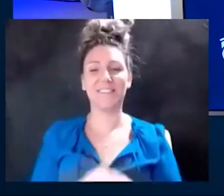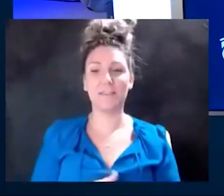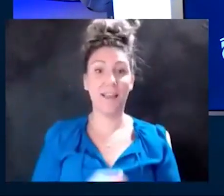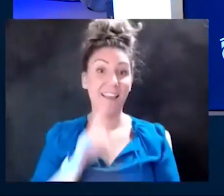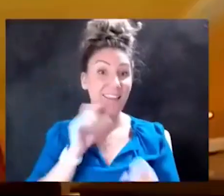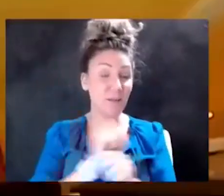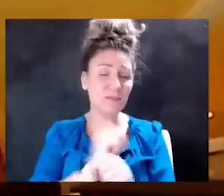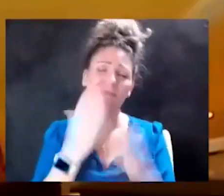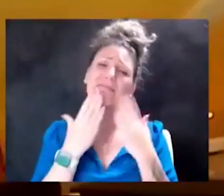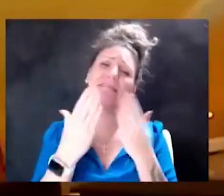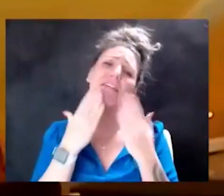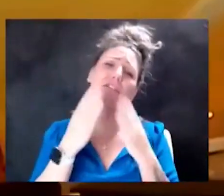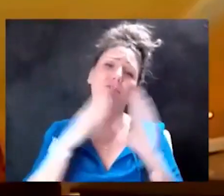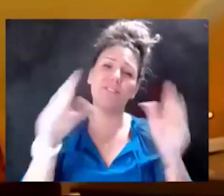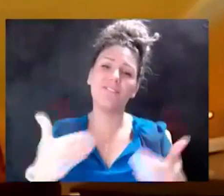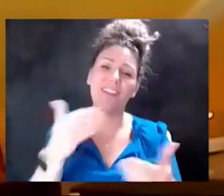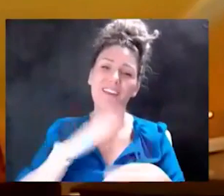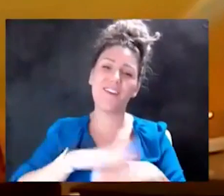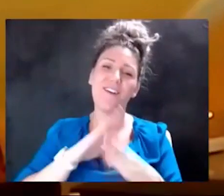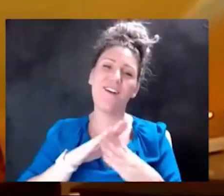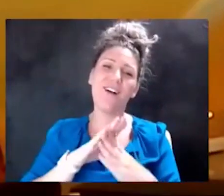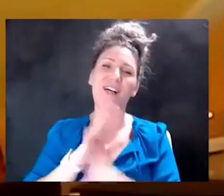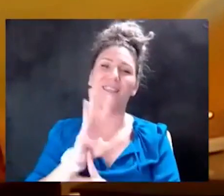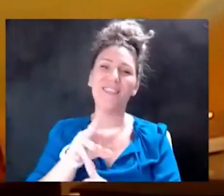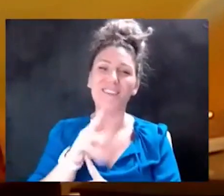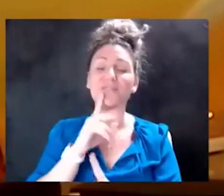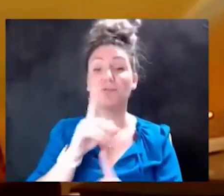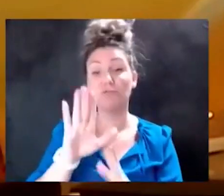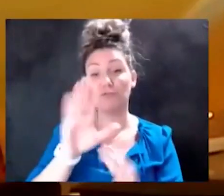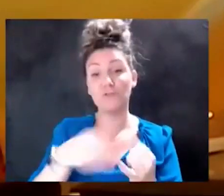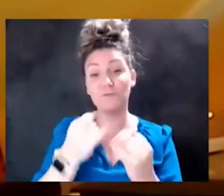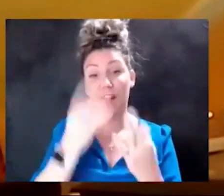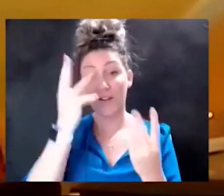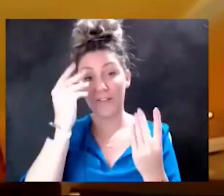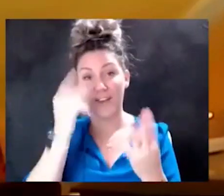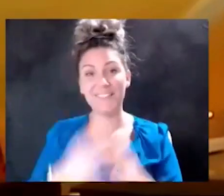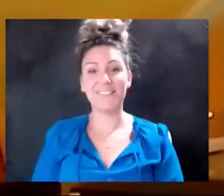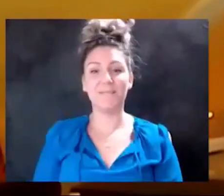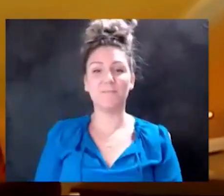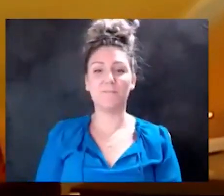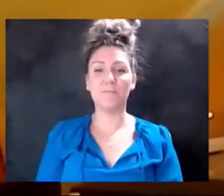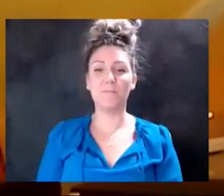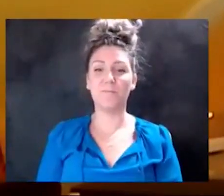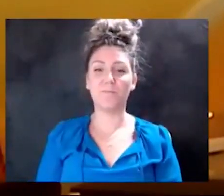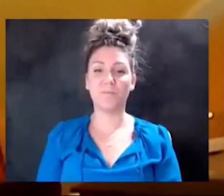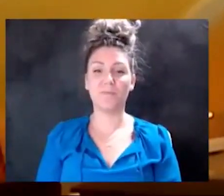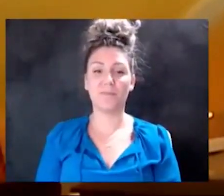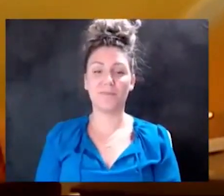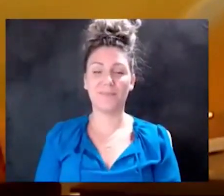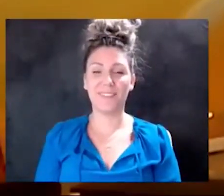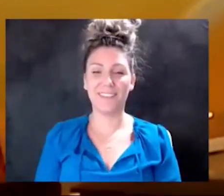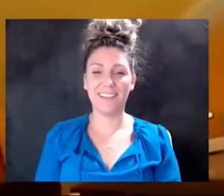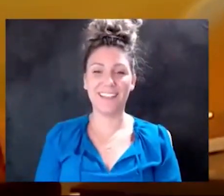Absolutely. Thank you so much for having me on the show. Final thoughts from you today? Any final messages? Let's just